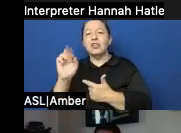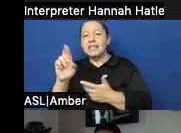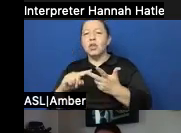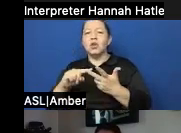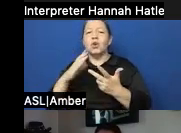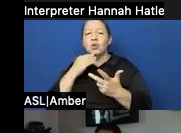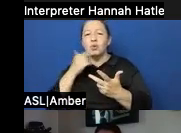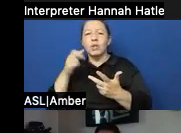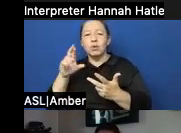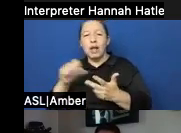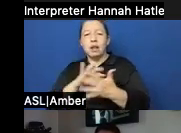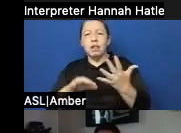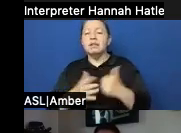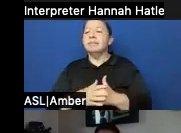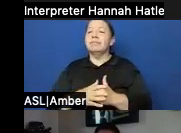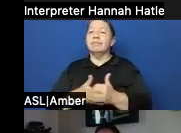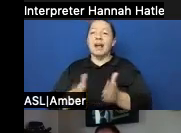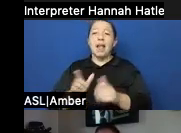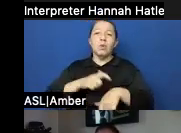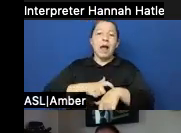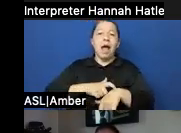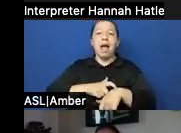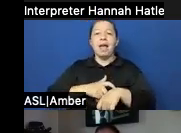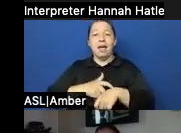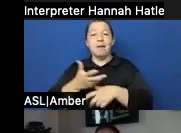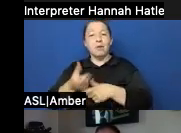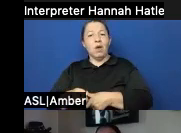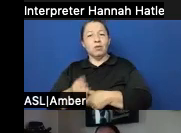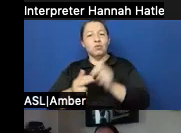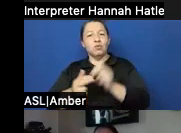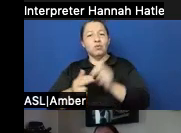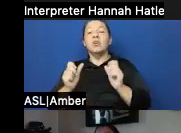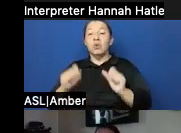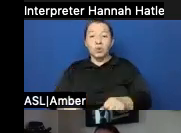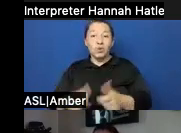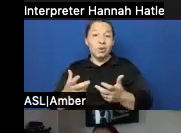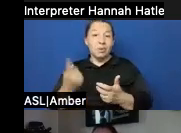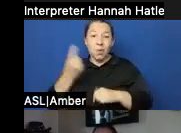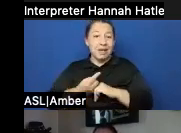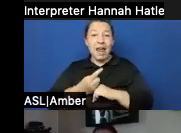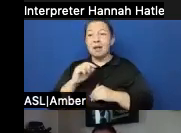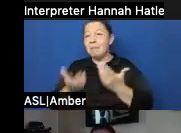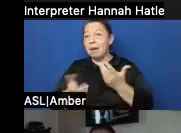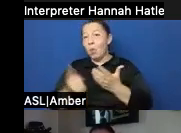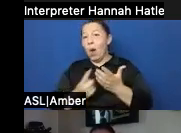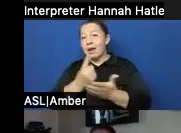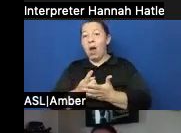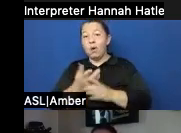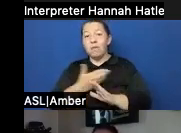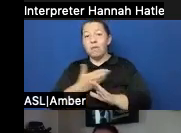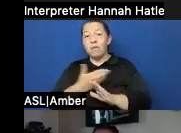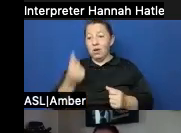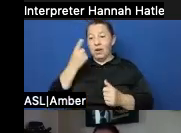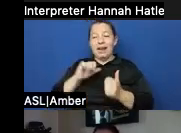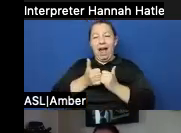be 1 day or 1 hour before someone that you understand how to ask the right questions with the survivor